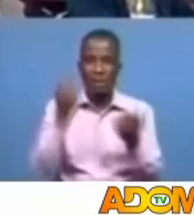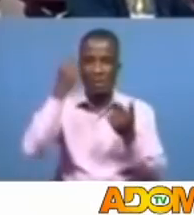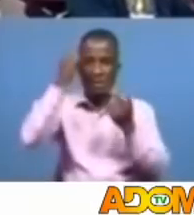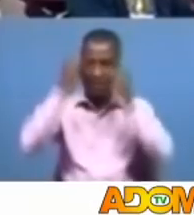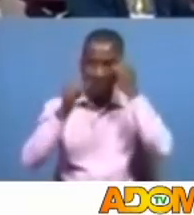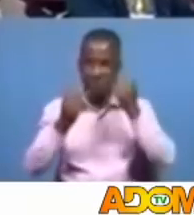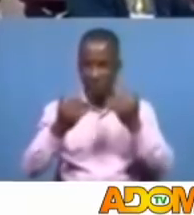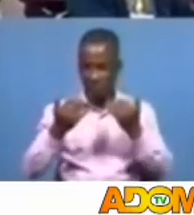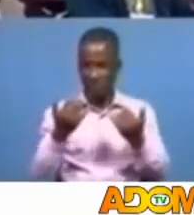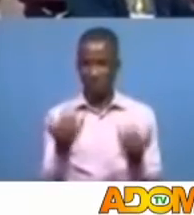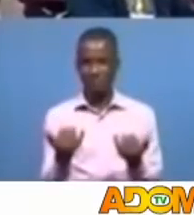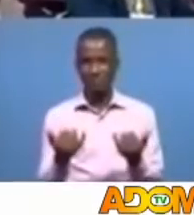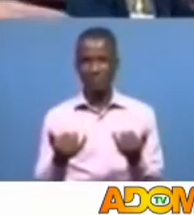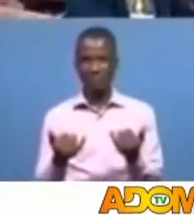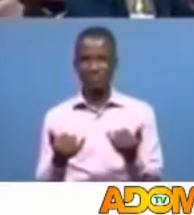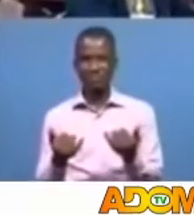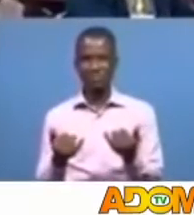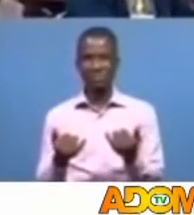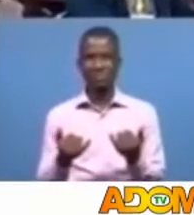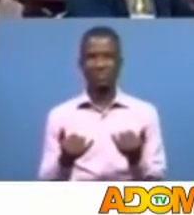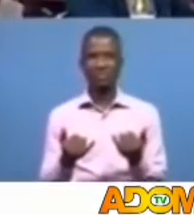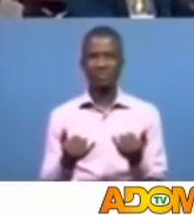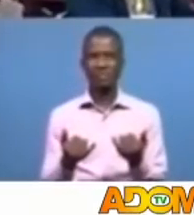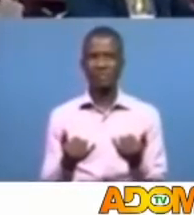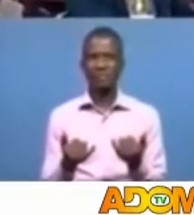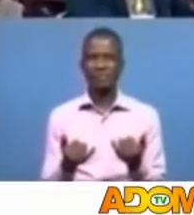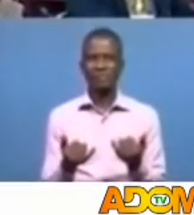because there is